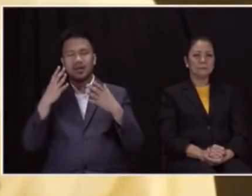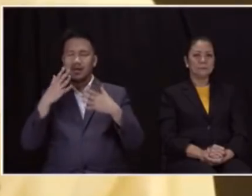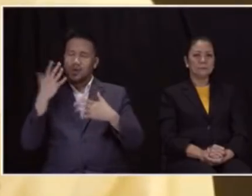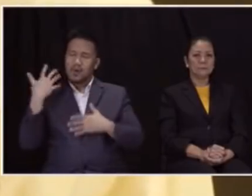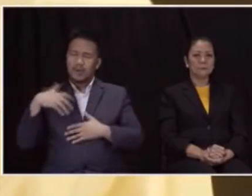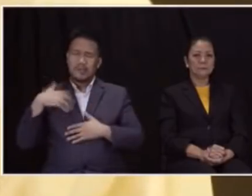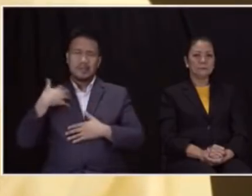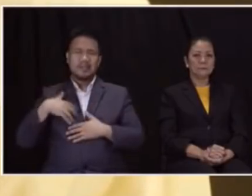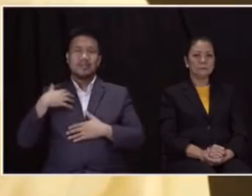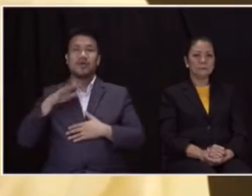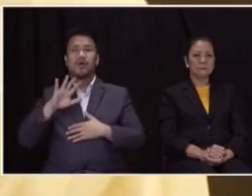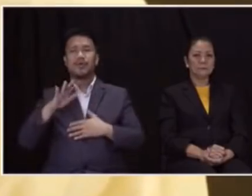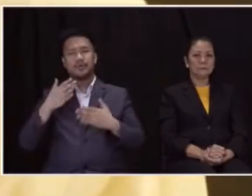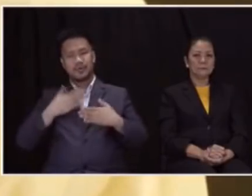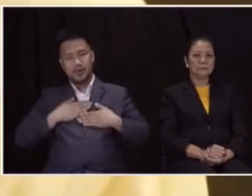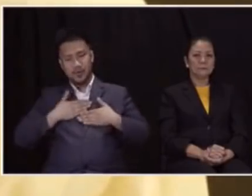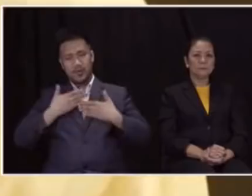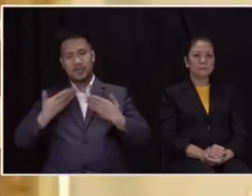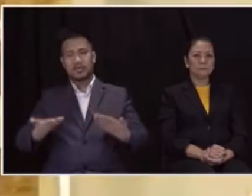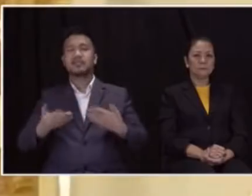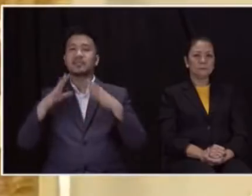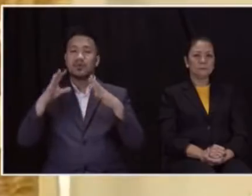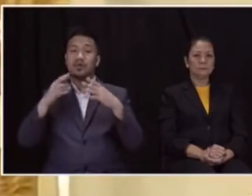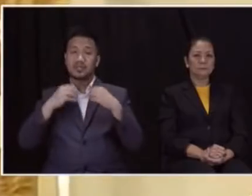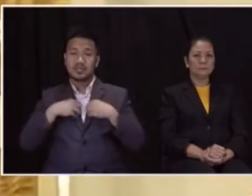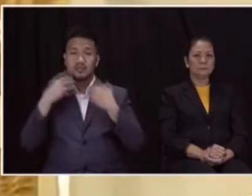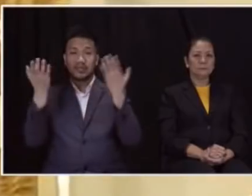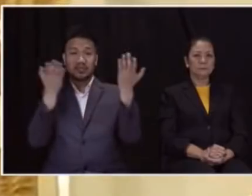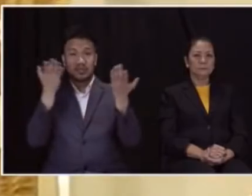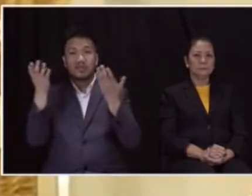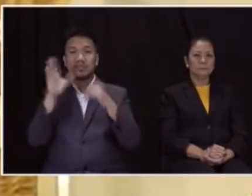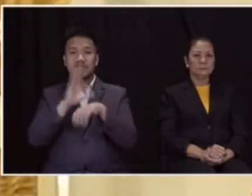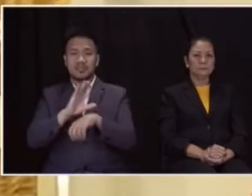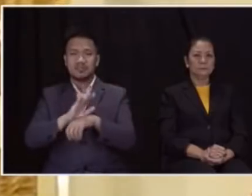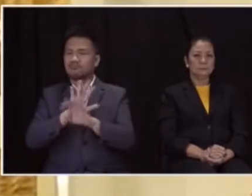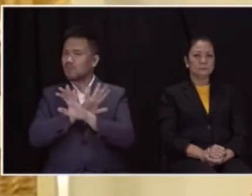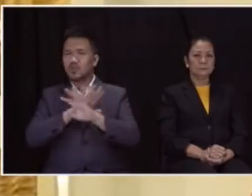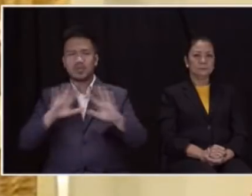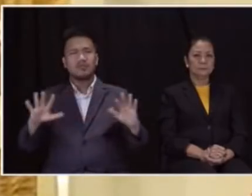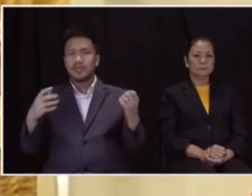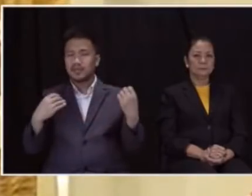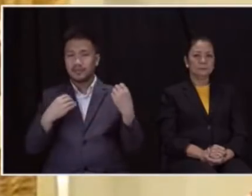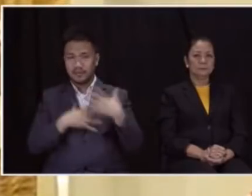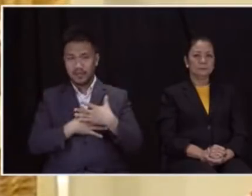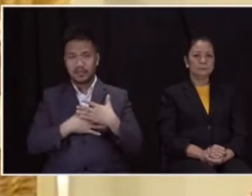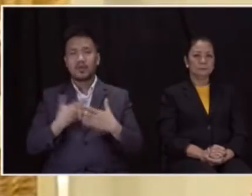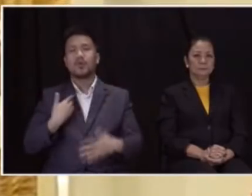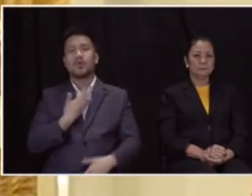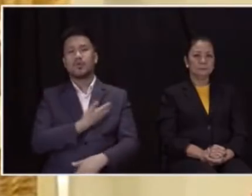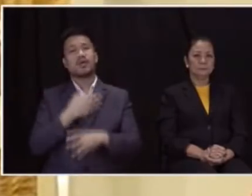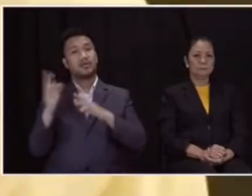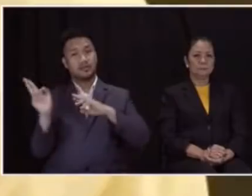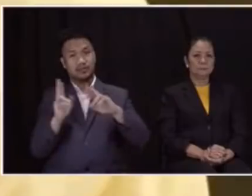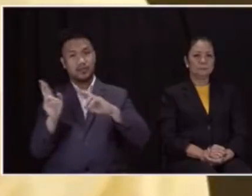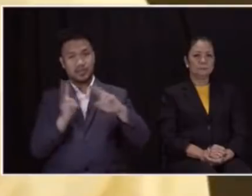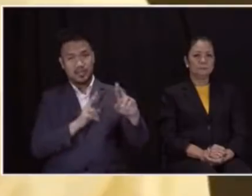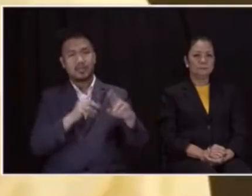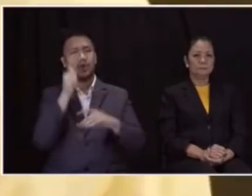in accepting this service to the Church. Do not be afraid. We are ready,